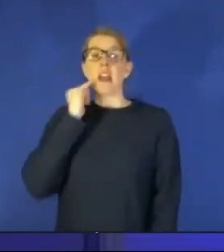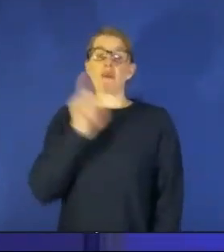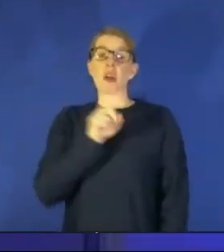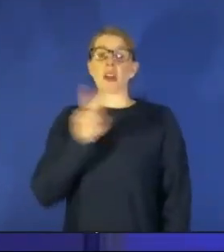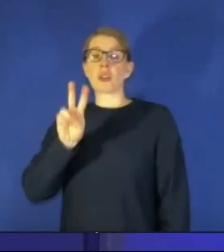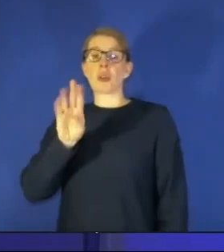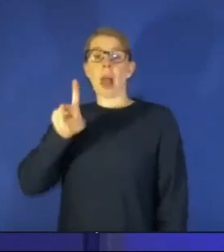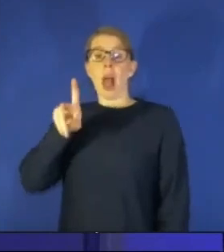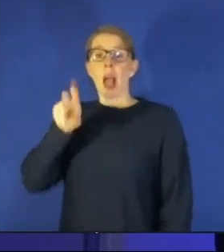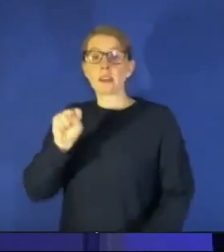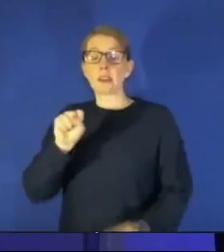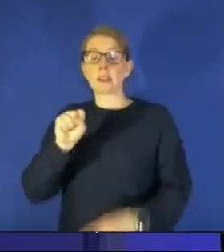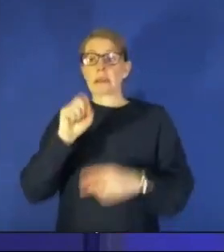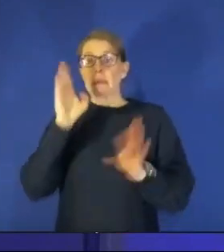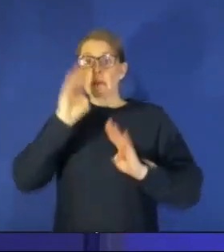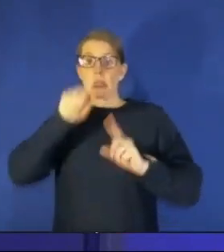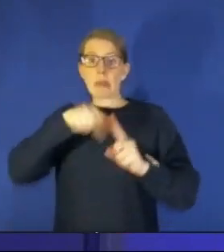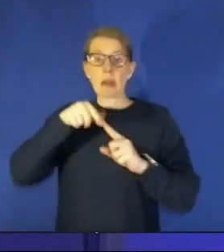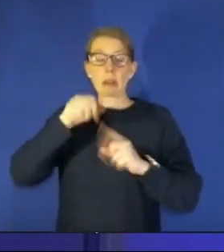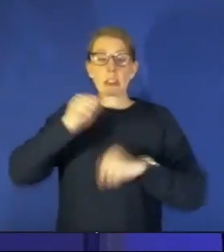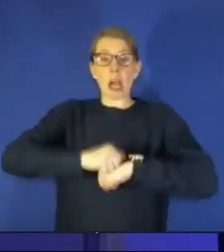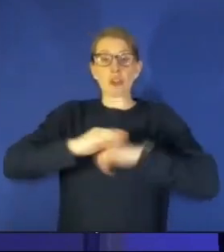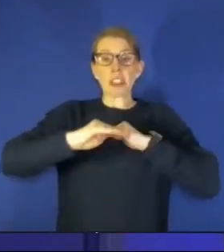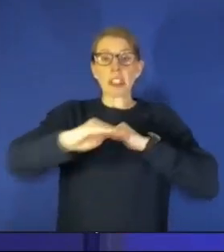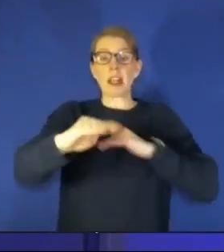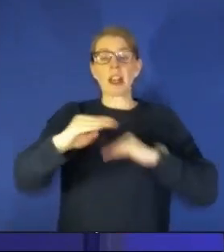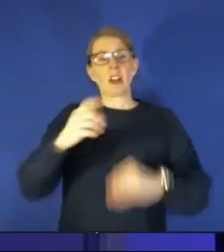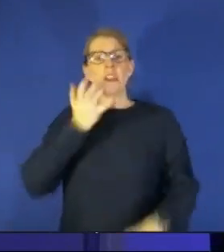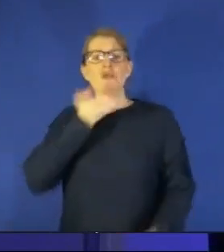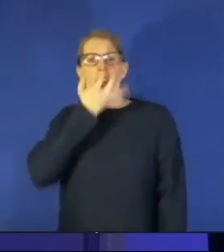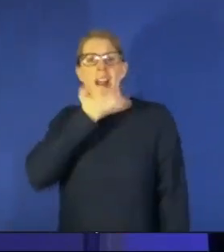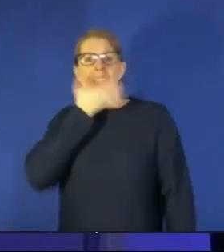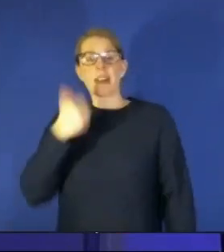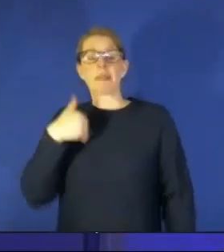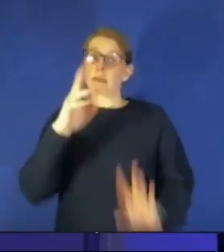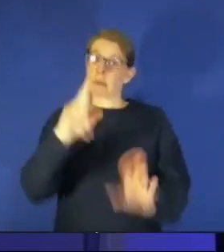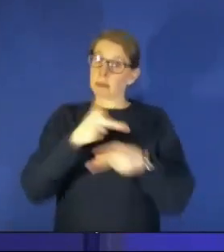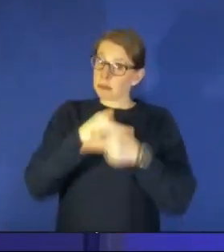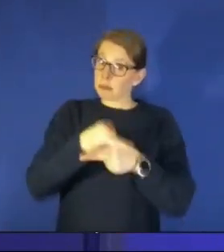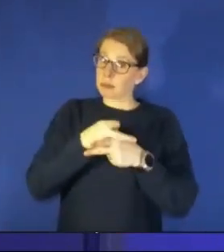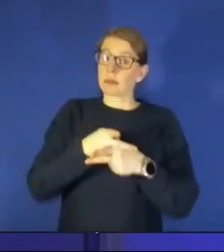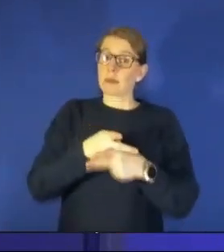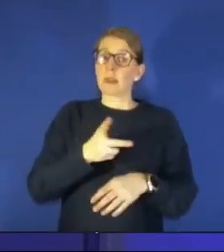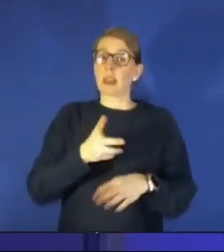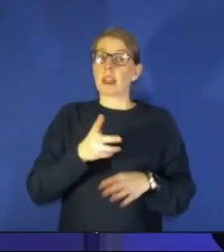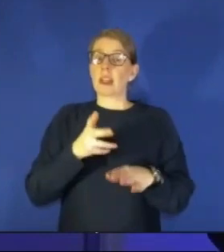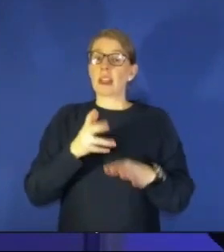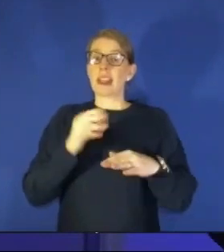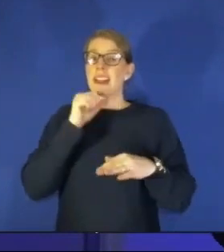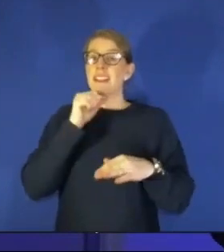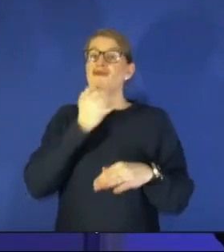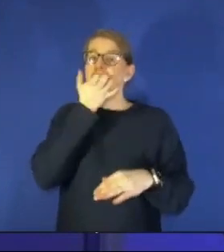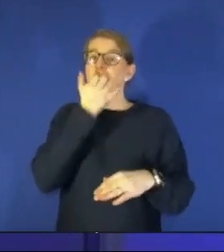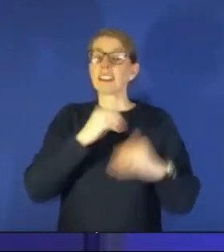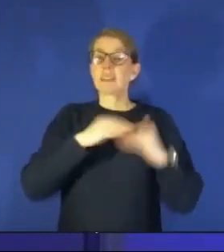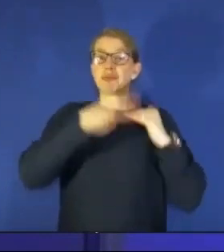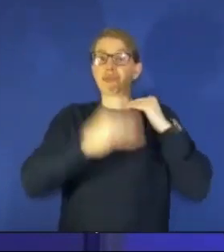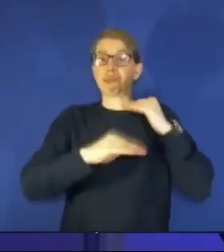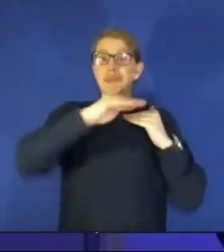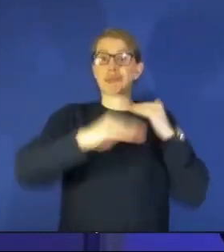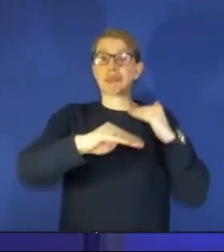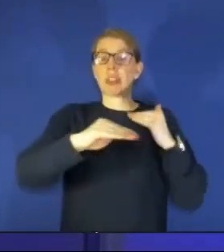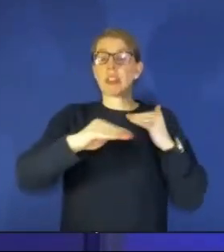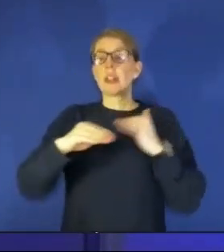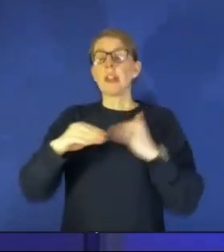on the concrete or something like that, remember those grassy areas? You got to be careful because it's a little bit different. It's uneven surface, but to do that, to be